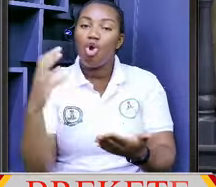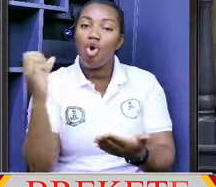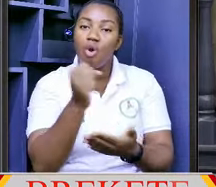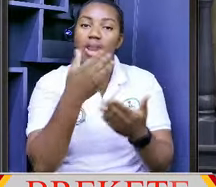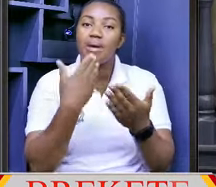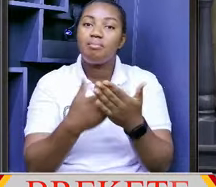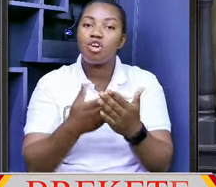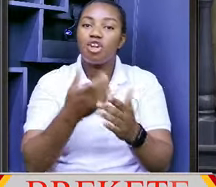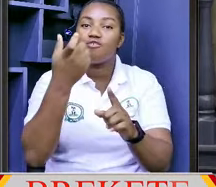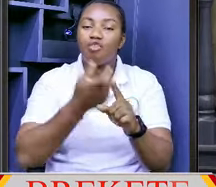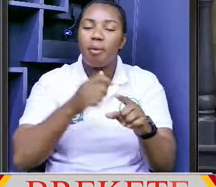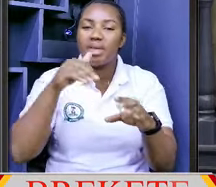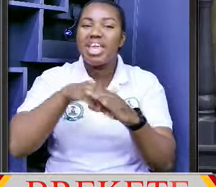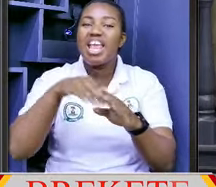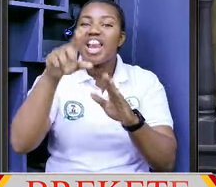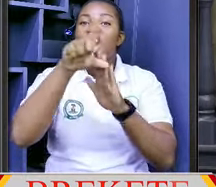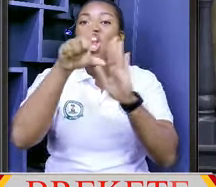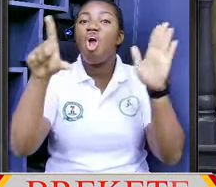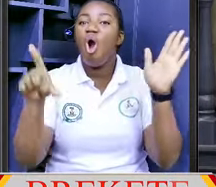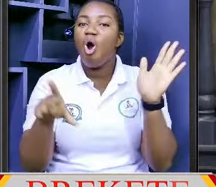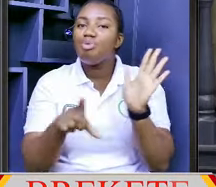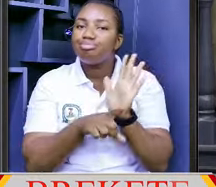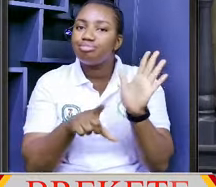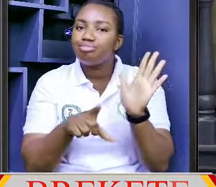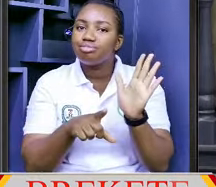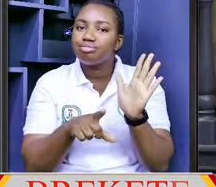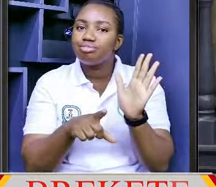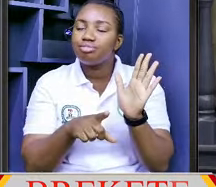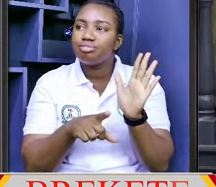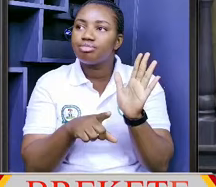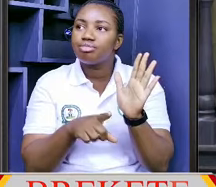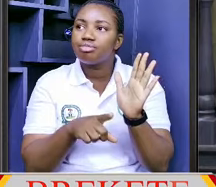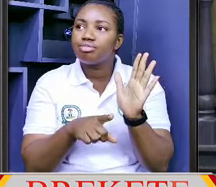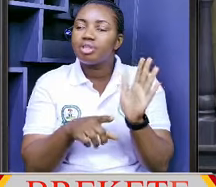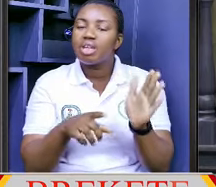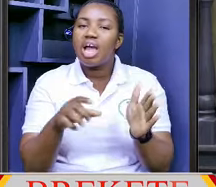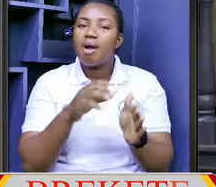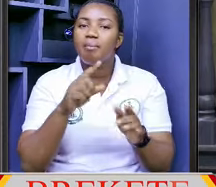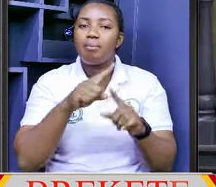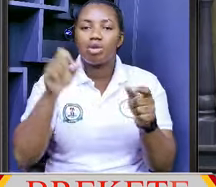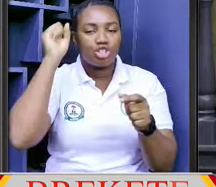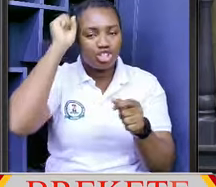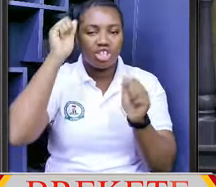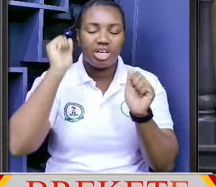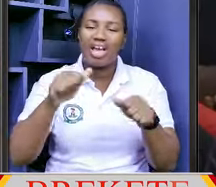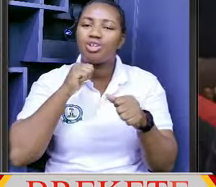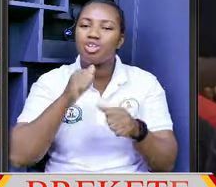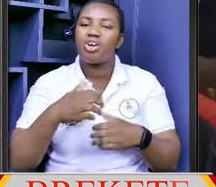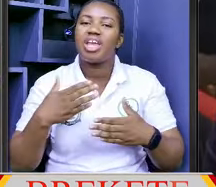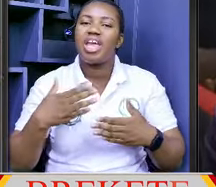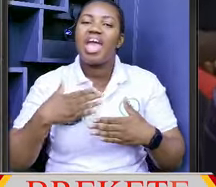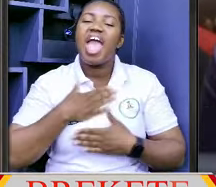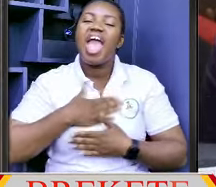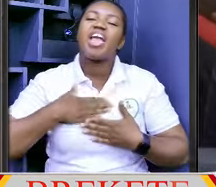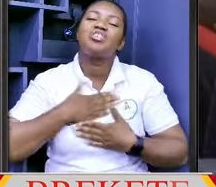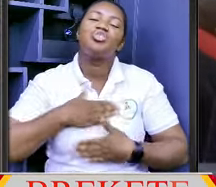collect money from an in-law, but you can, she cannot enjoy what the family is